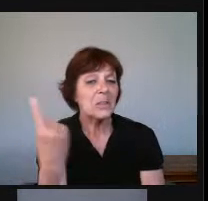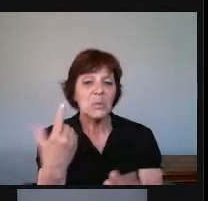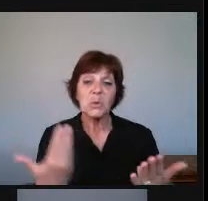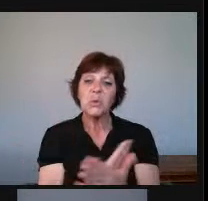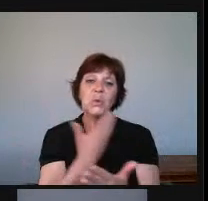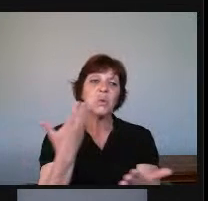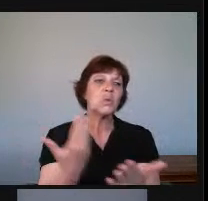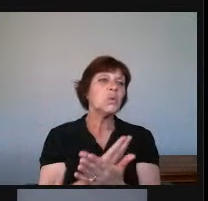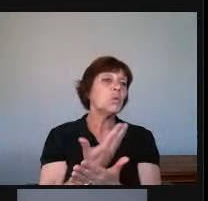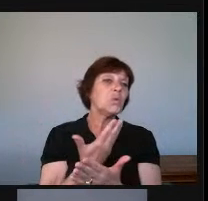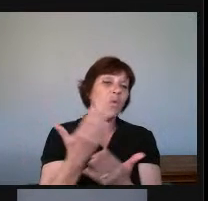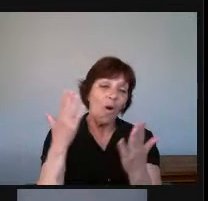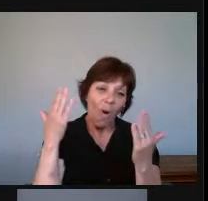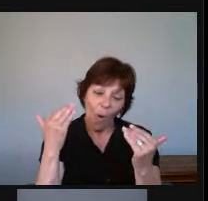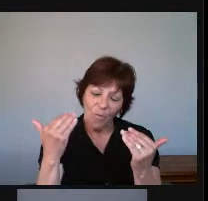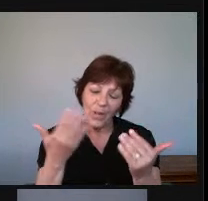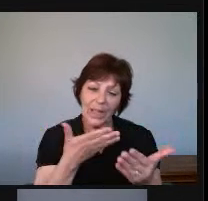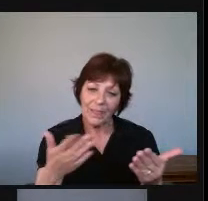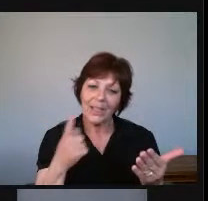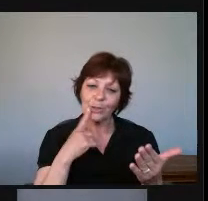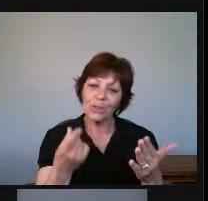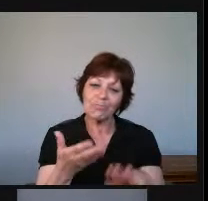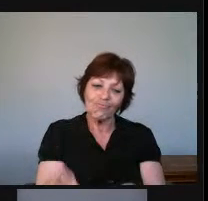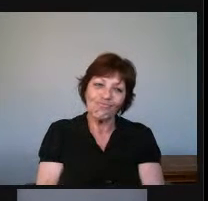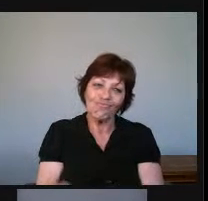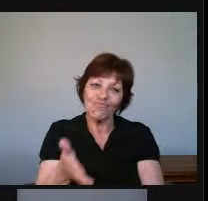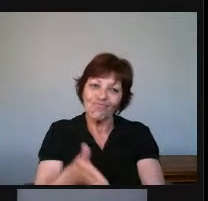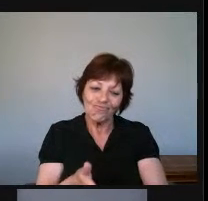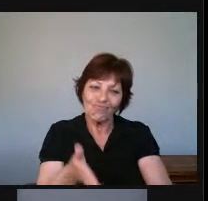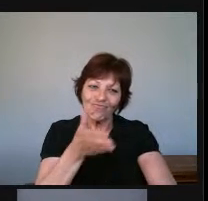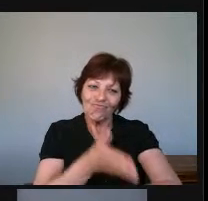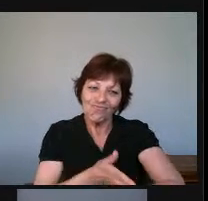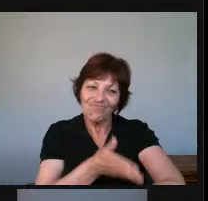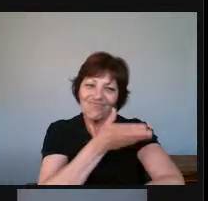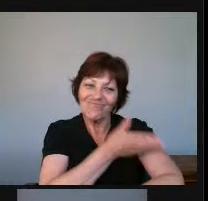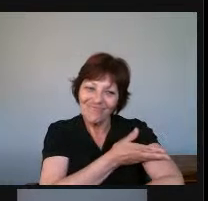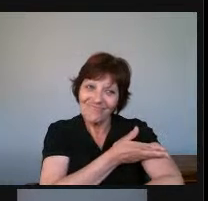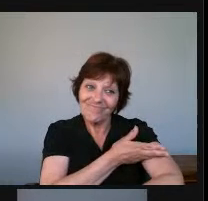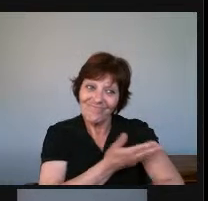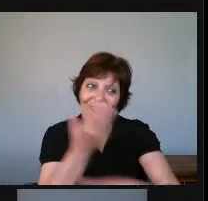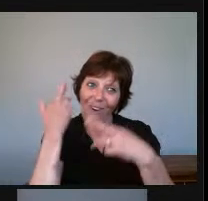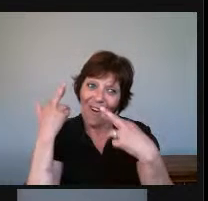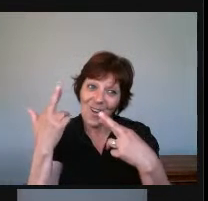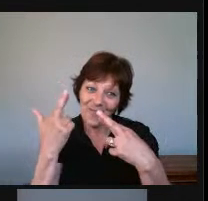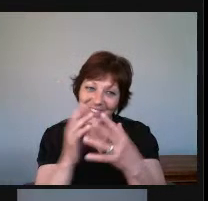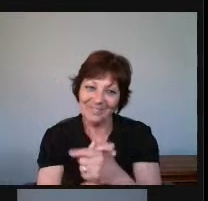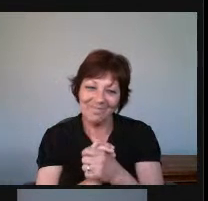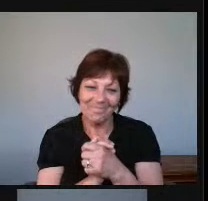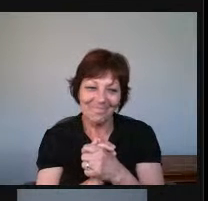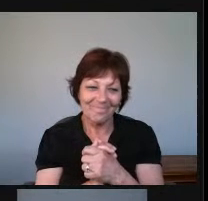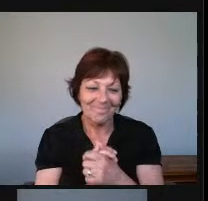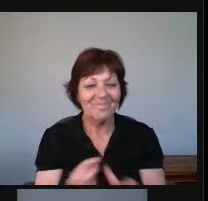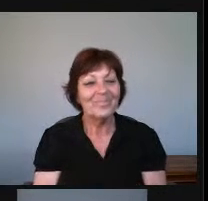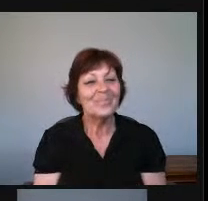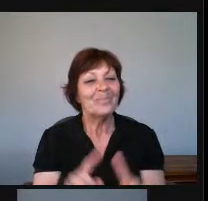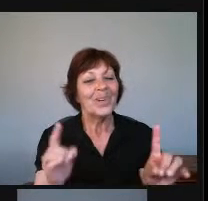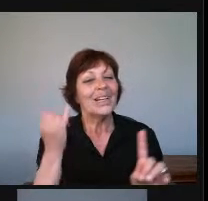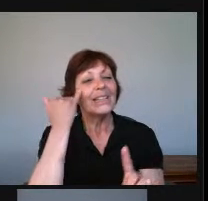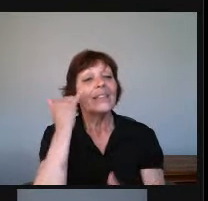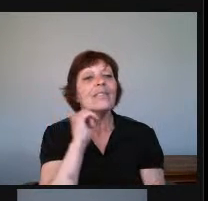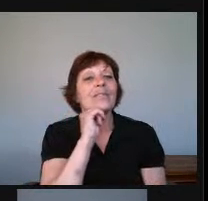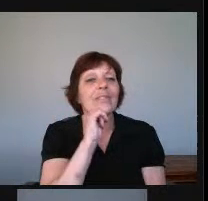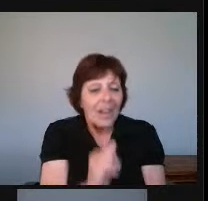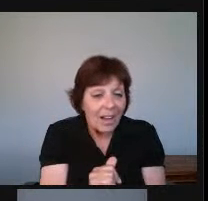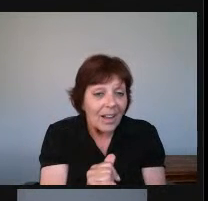late breaking, hopefully things will stay as they are and get better. But in case that there are